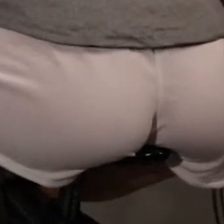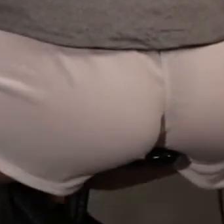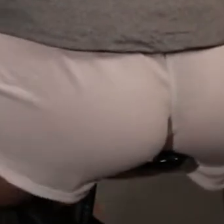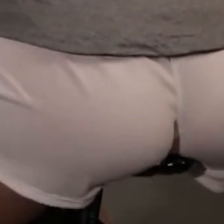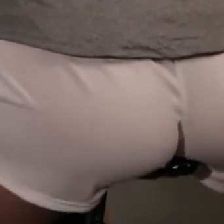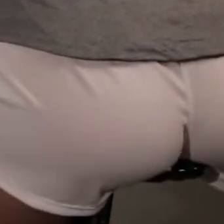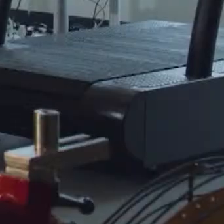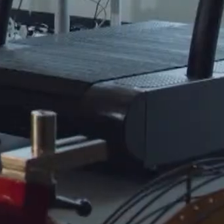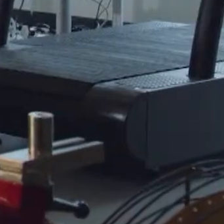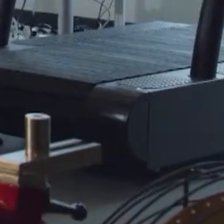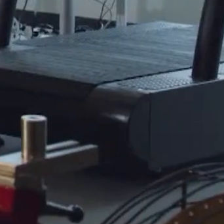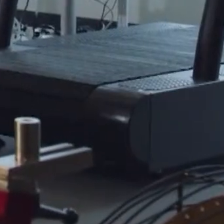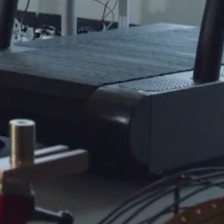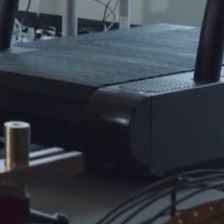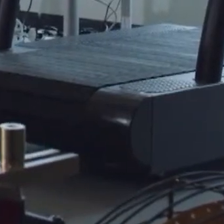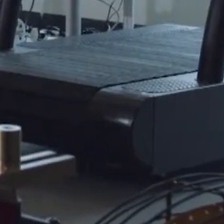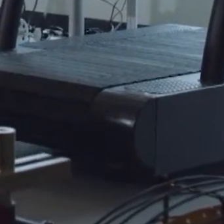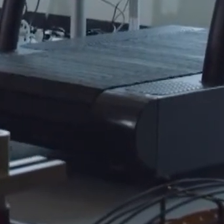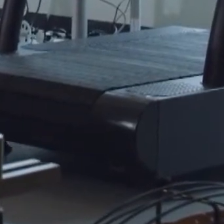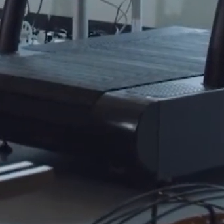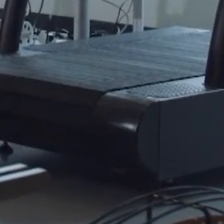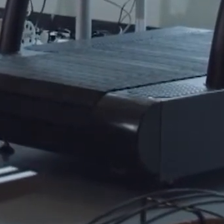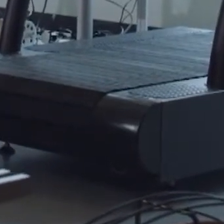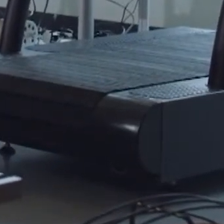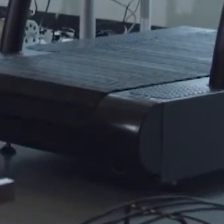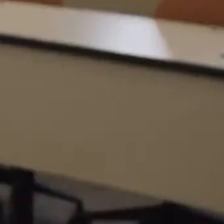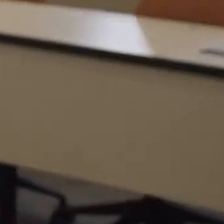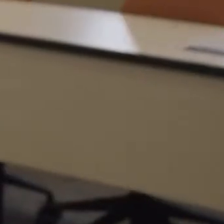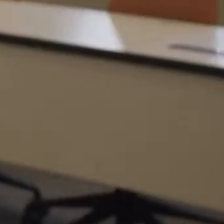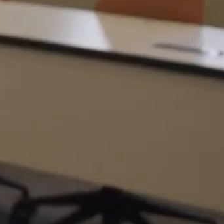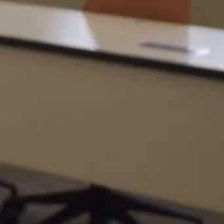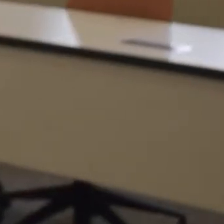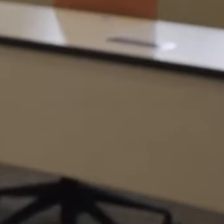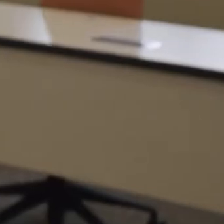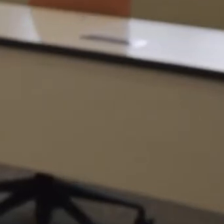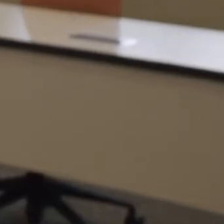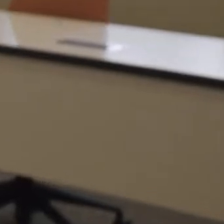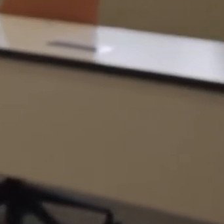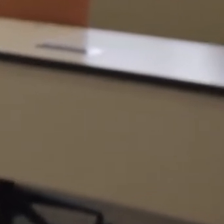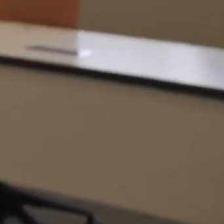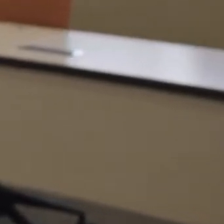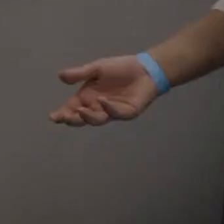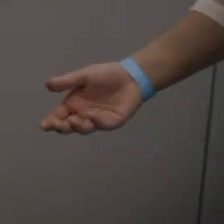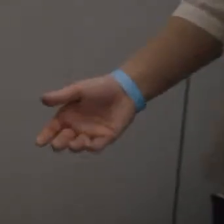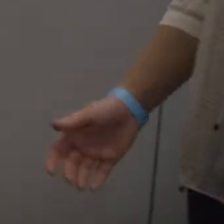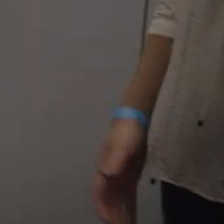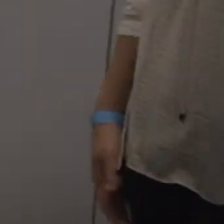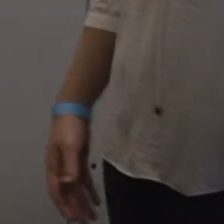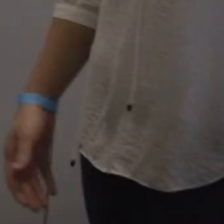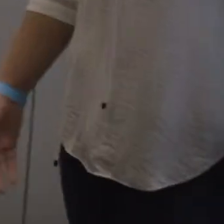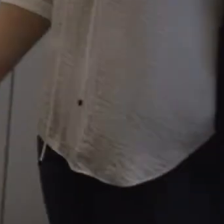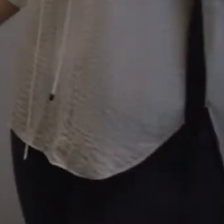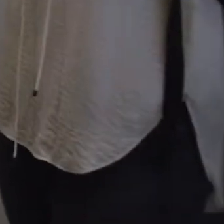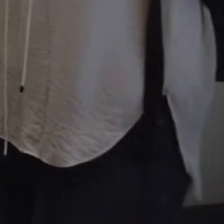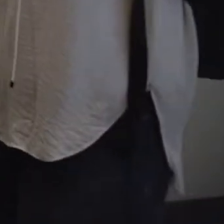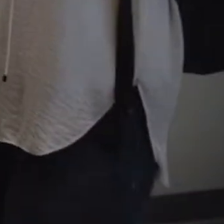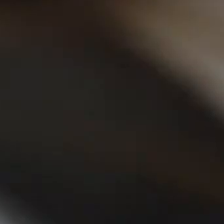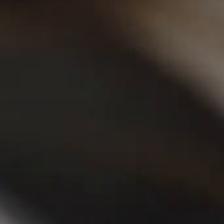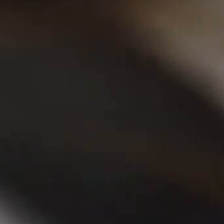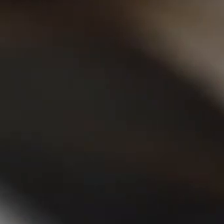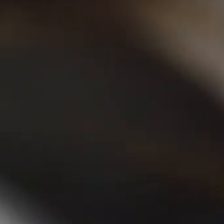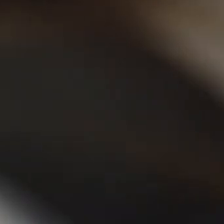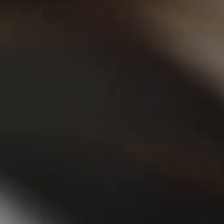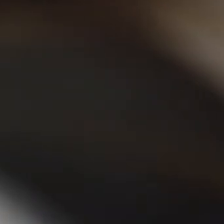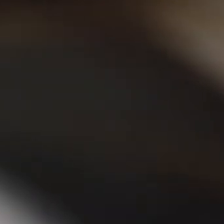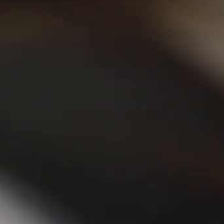can do just about anything you'd want to do. We have 14 instructional spaces in this building. We only have